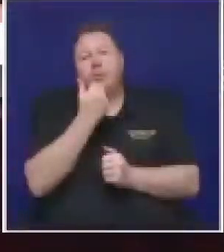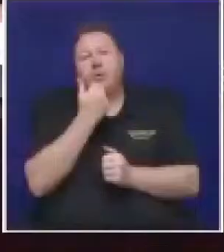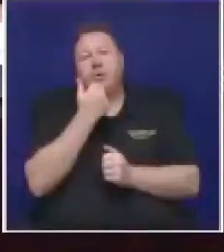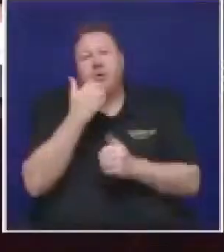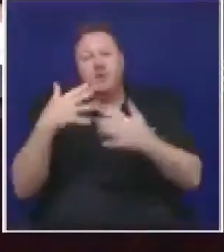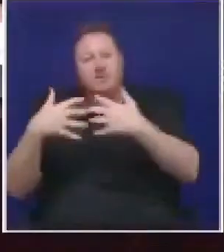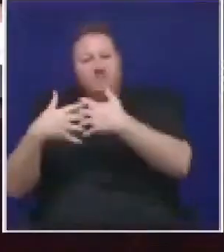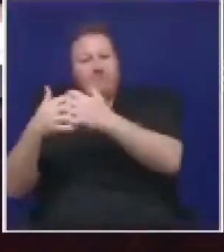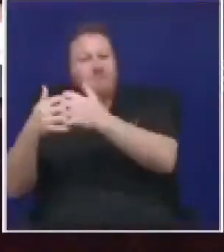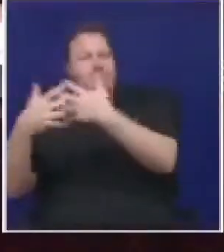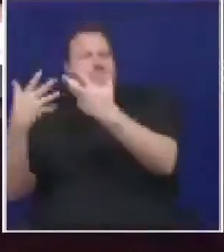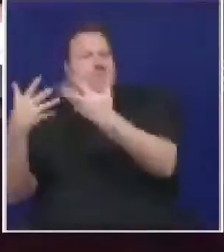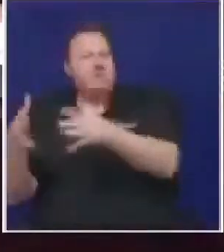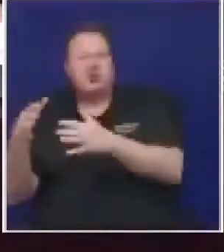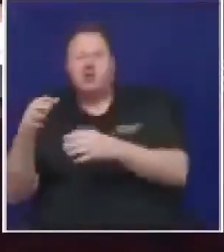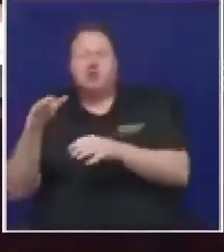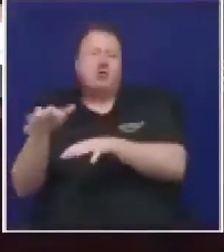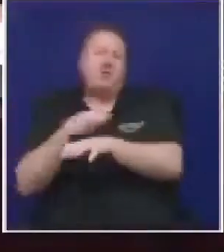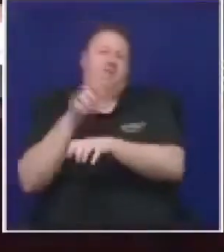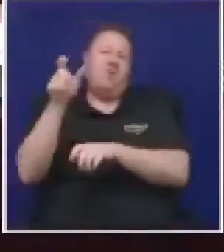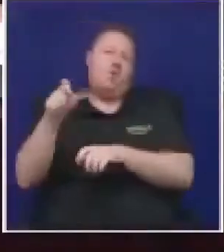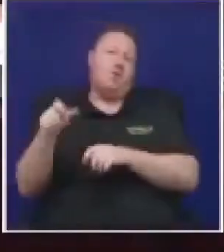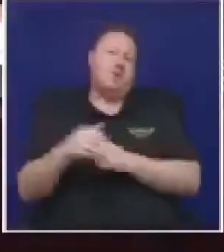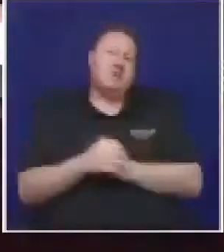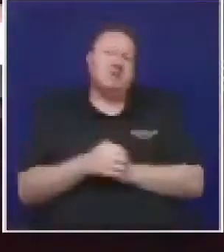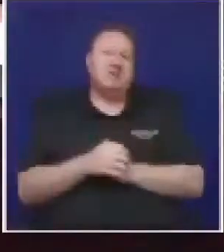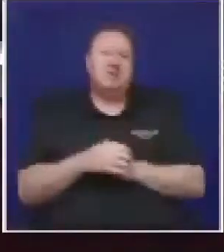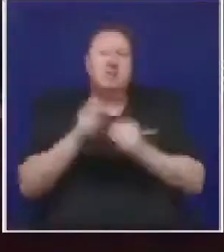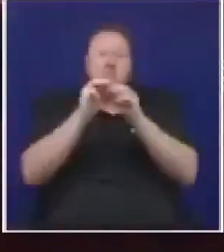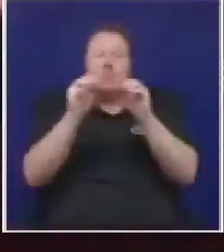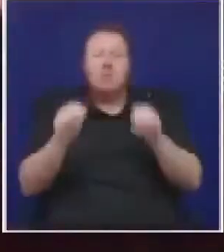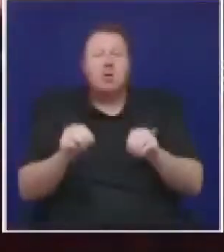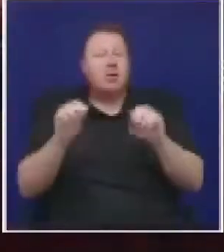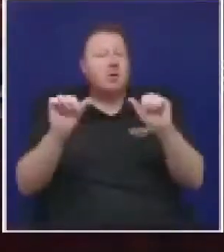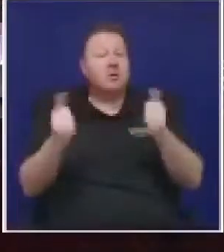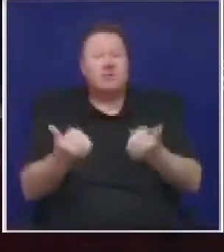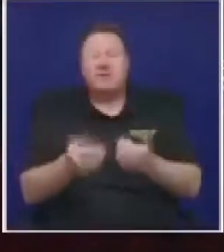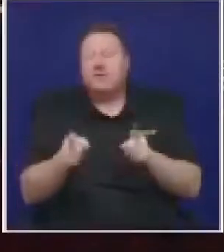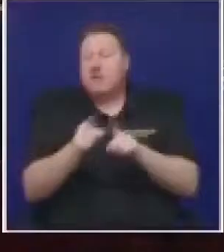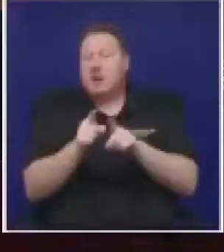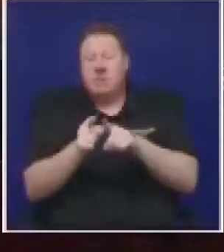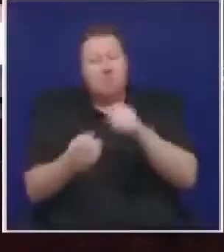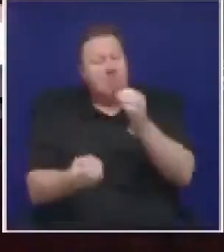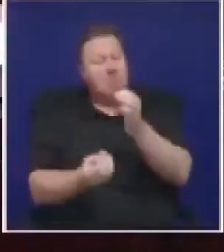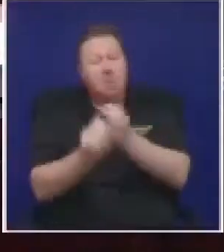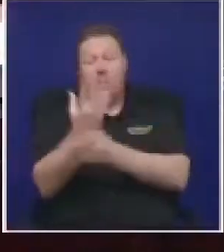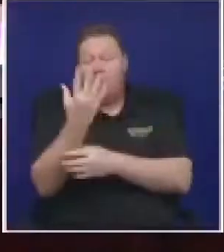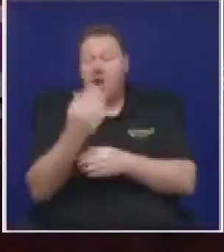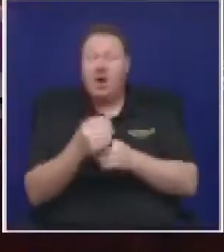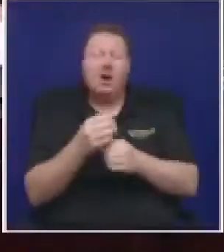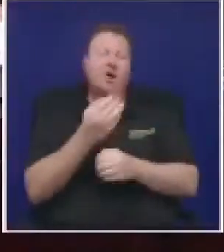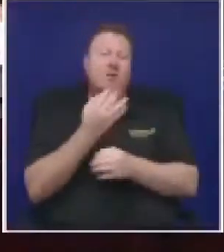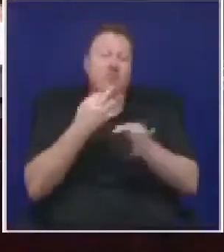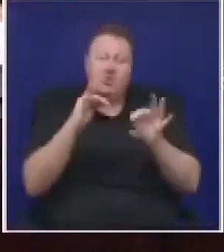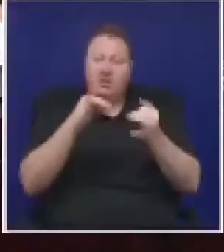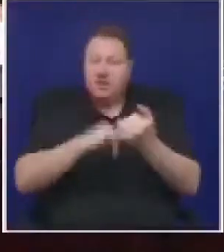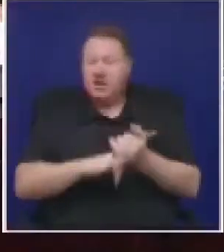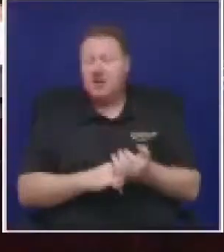other farmers. Very successful model. Same thing in Mpumalanga I've seen in the Free